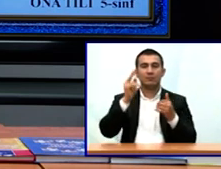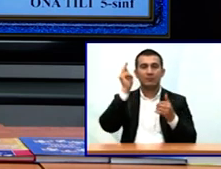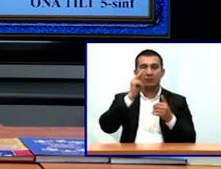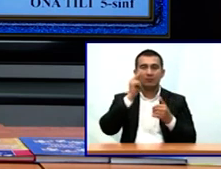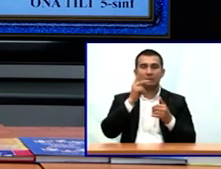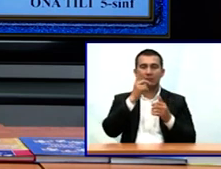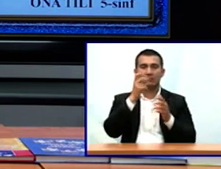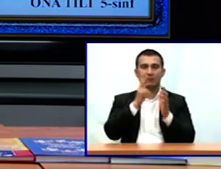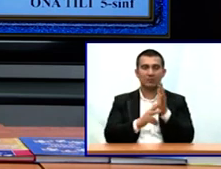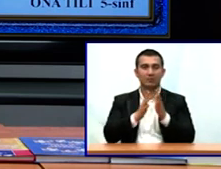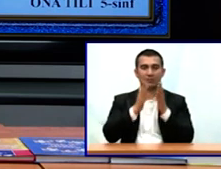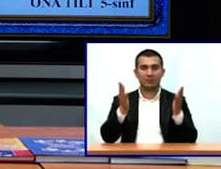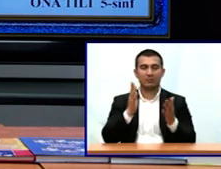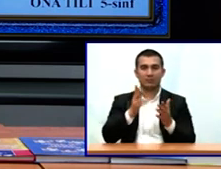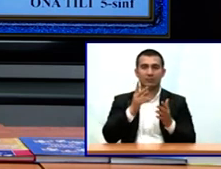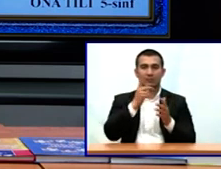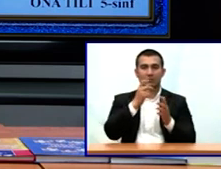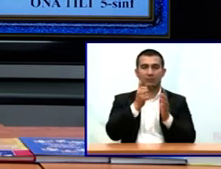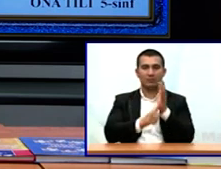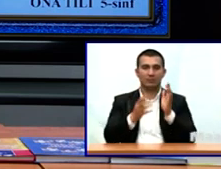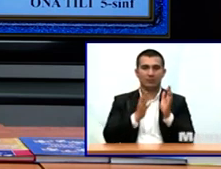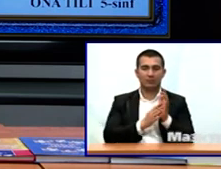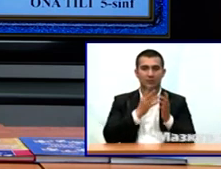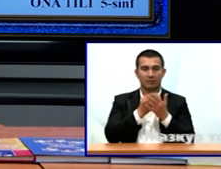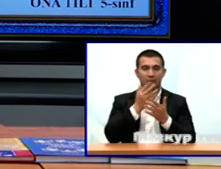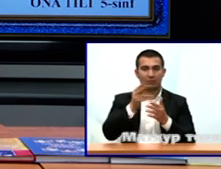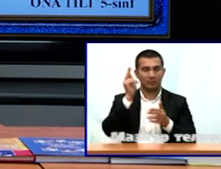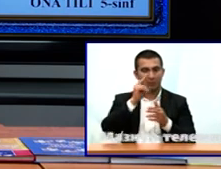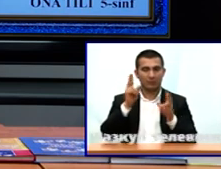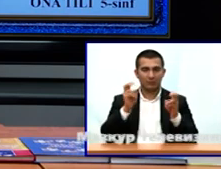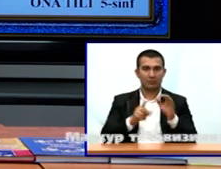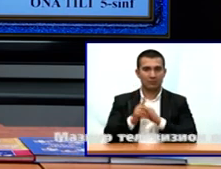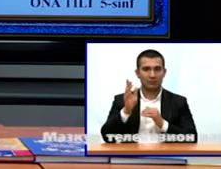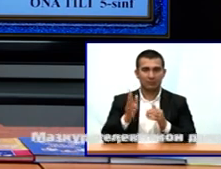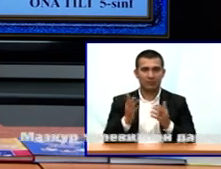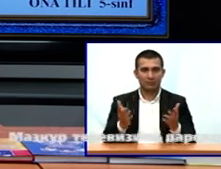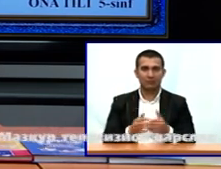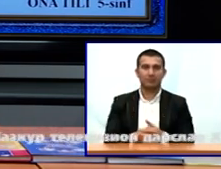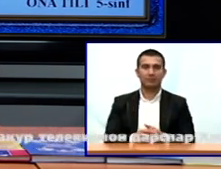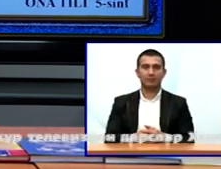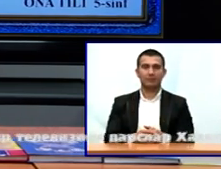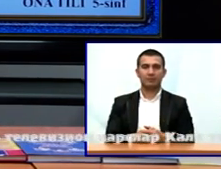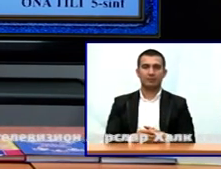180-chi betni ochasiz, 169-chi dars, bugungi darsimiz.